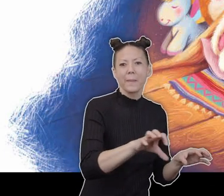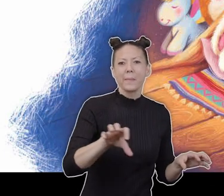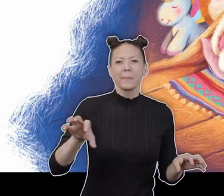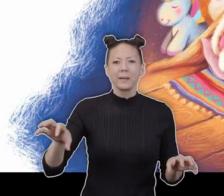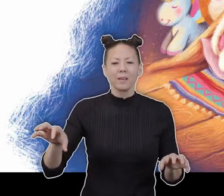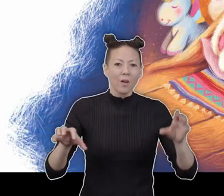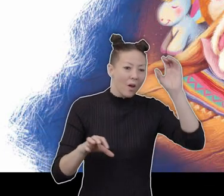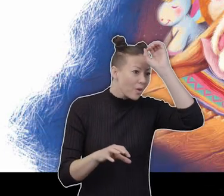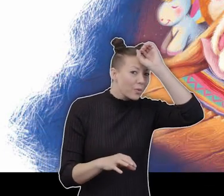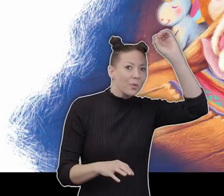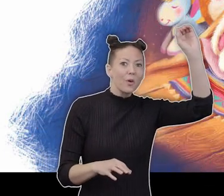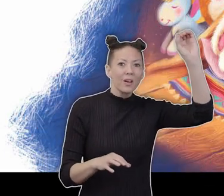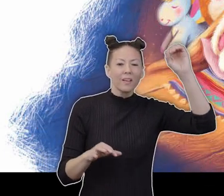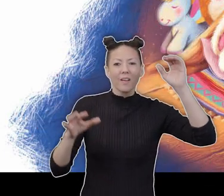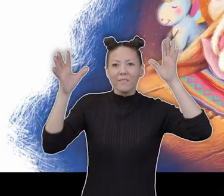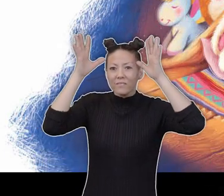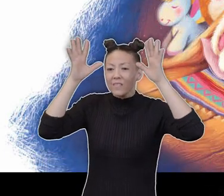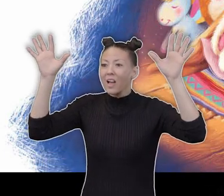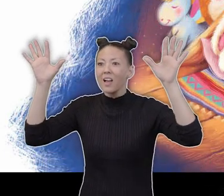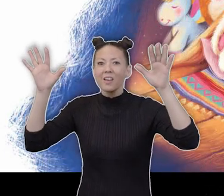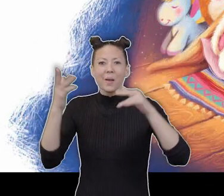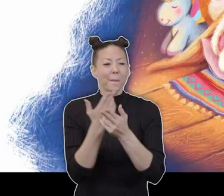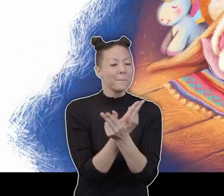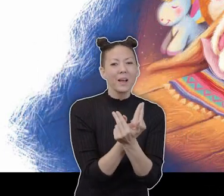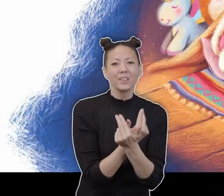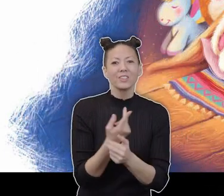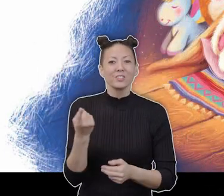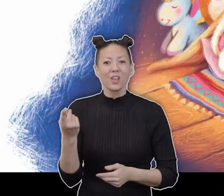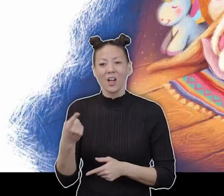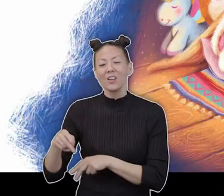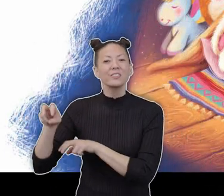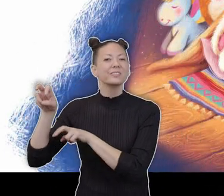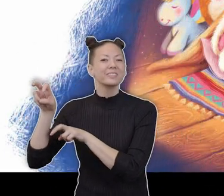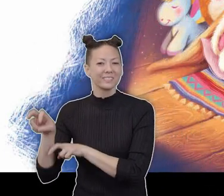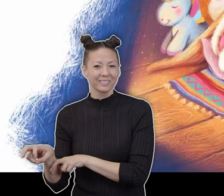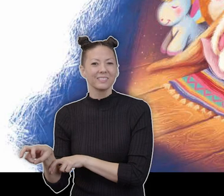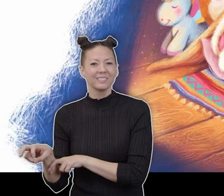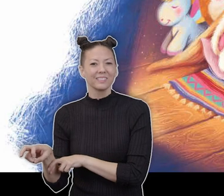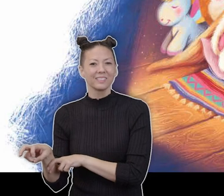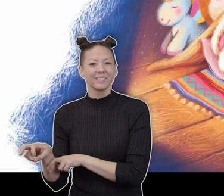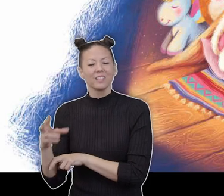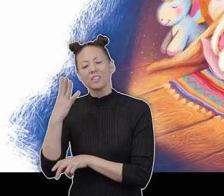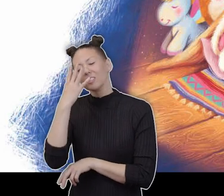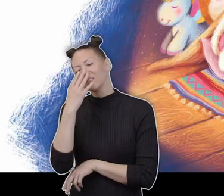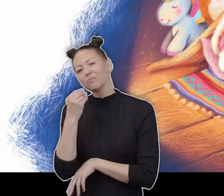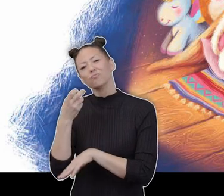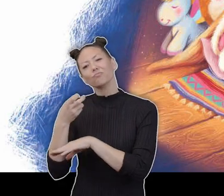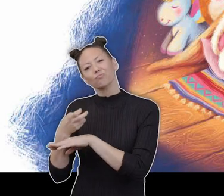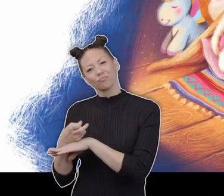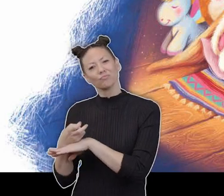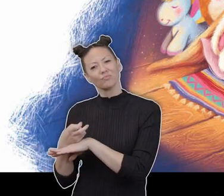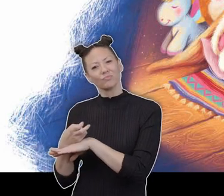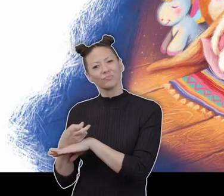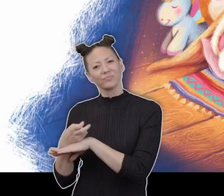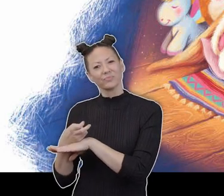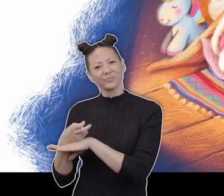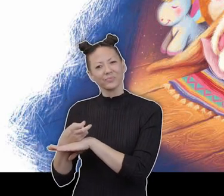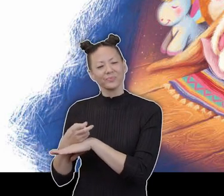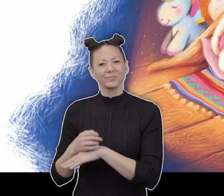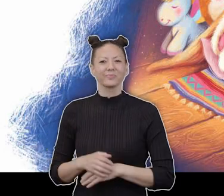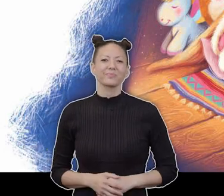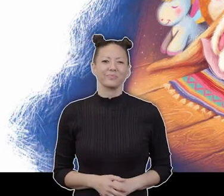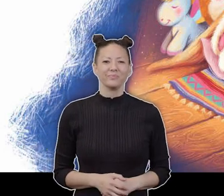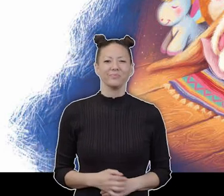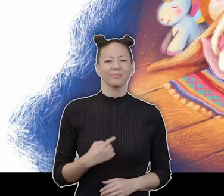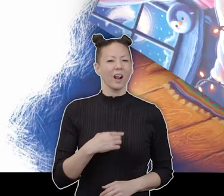a unicorn, a fawn, and a bunny. A real dog, a Yorkshire Terrier, lies asleep beside